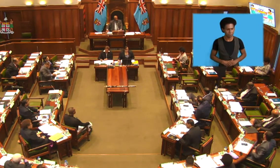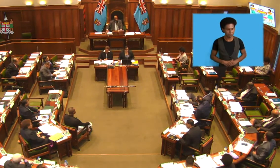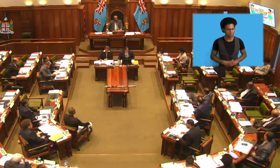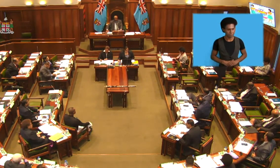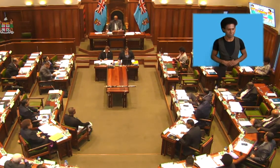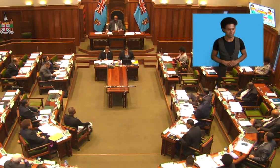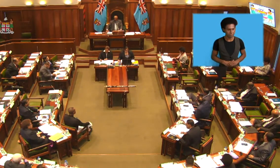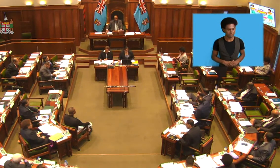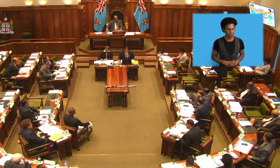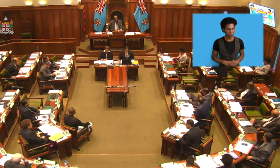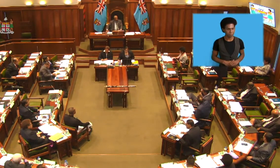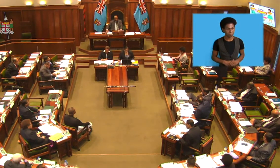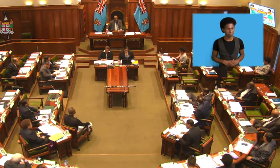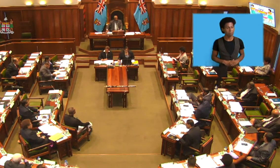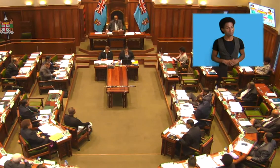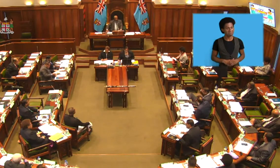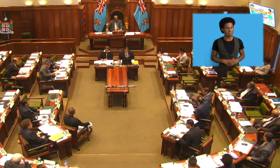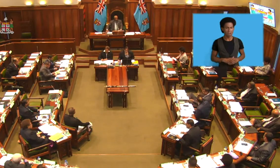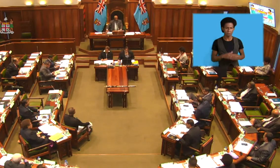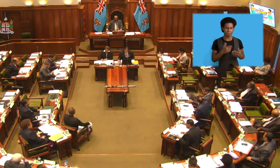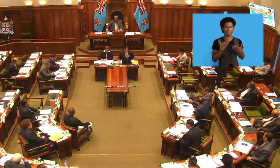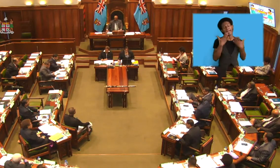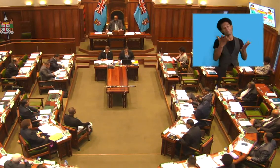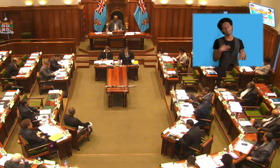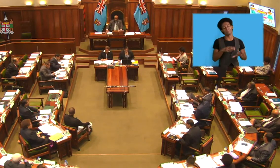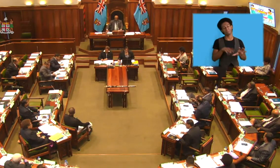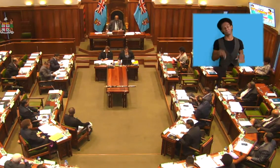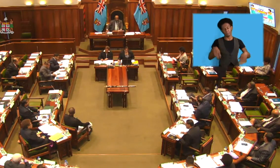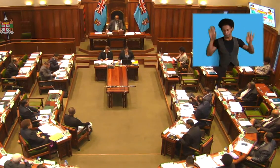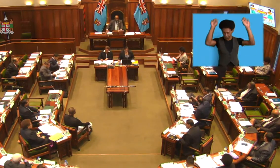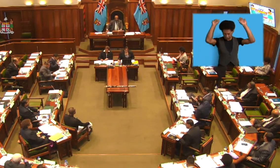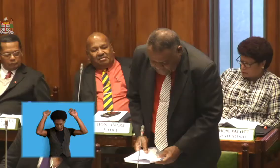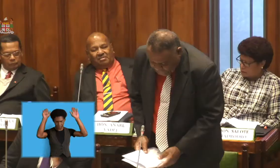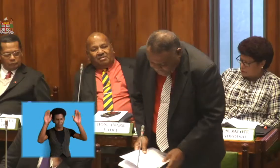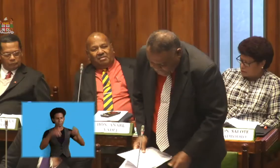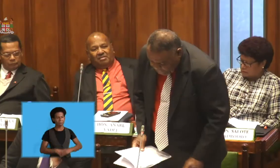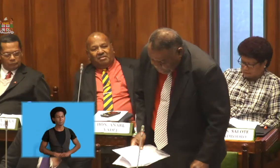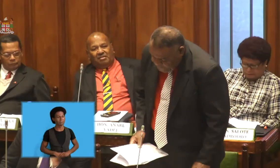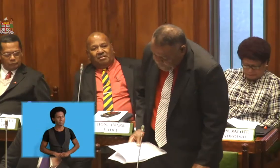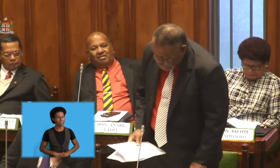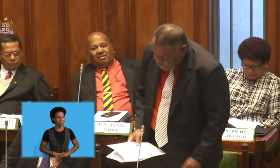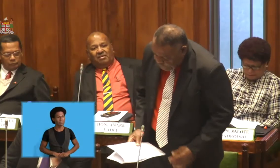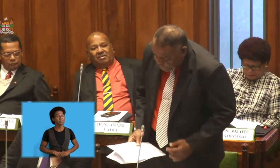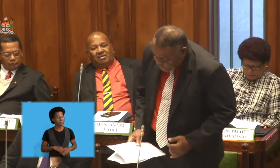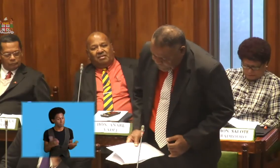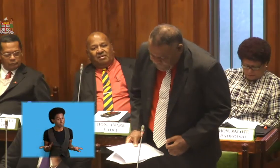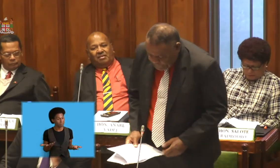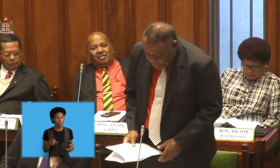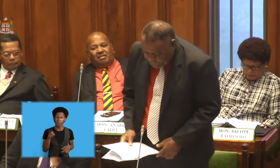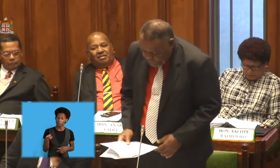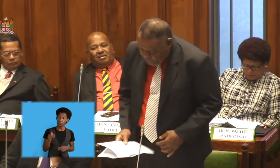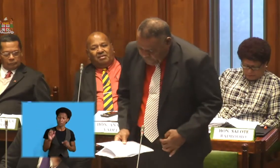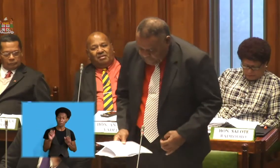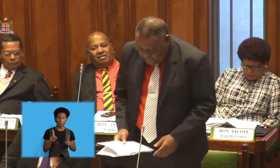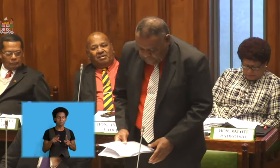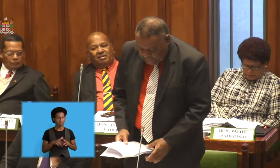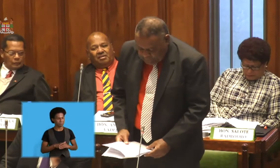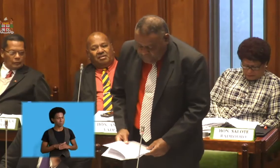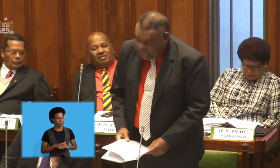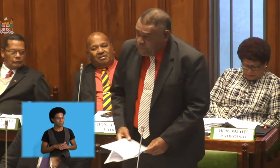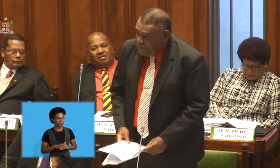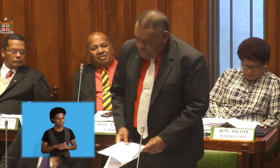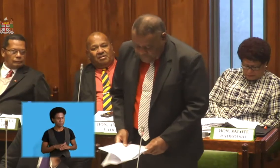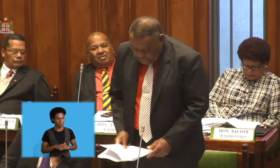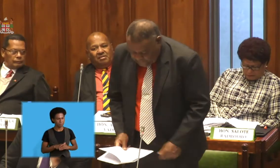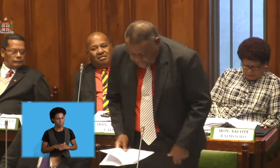Thank you, Deputy Speaker. I withdraw. Thank you. Devising and applying policies in schools that will benefit a prominent